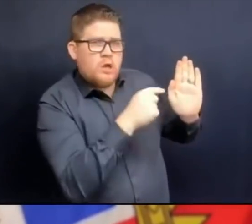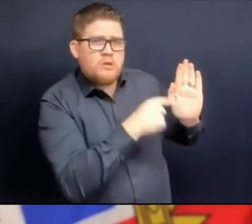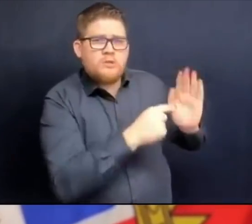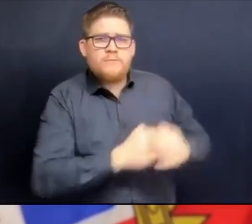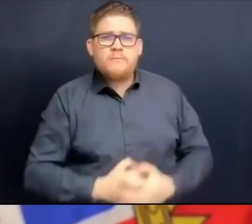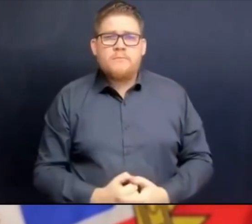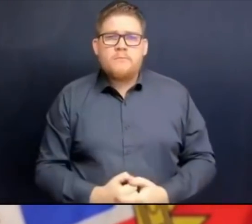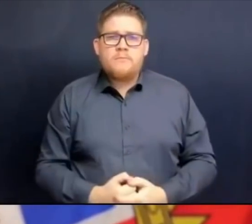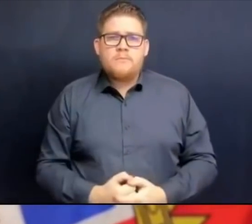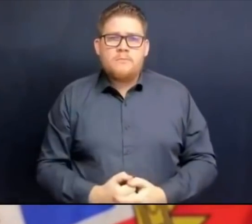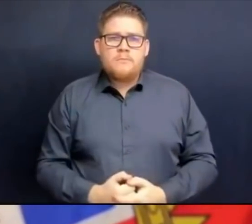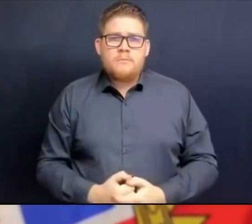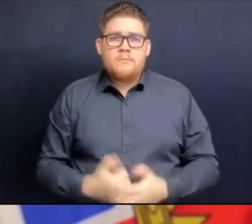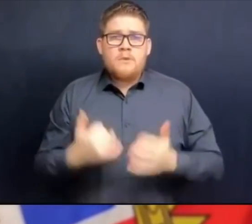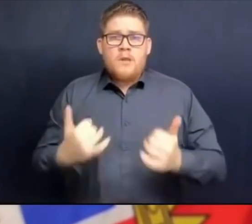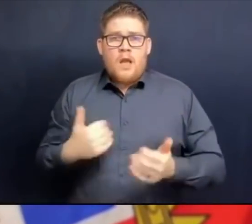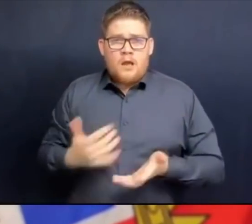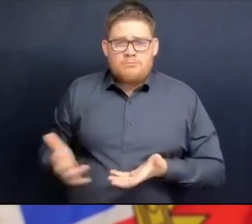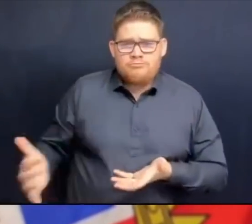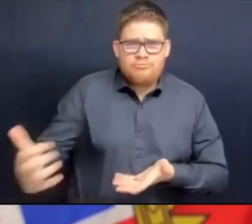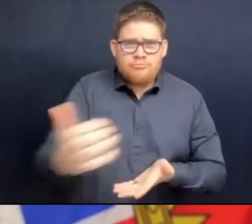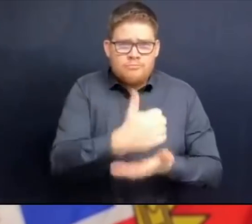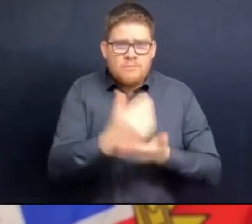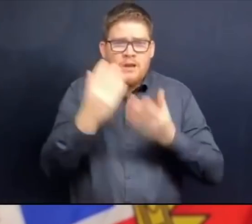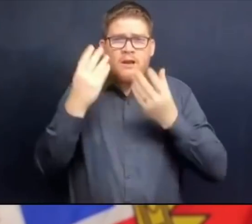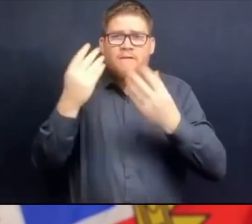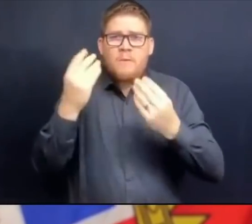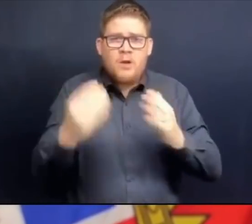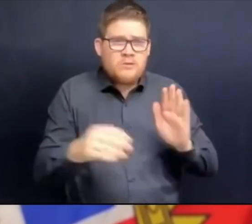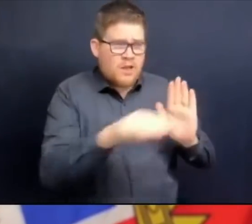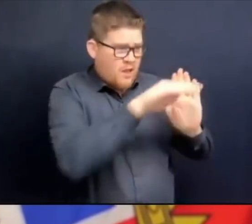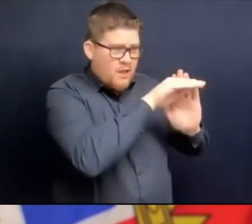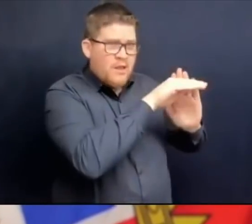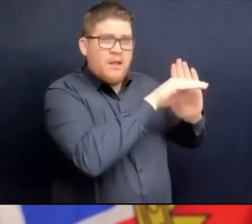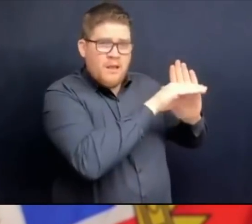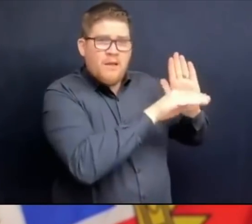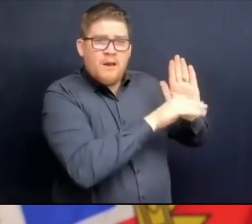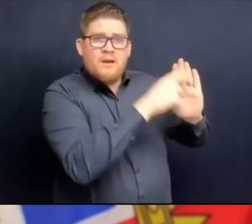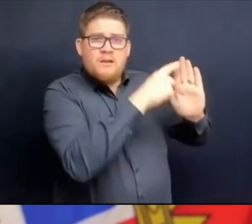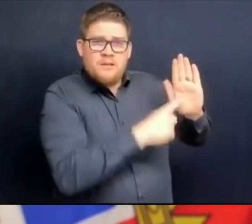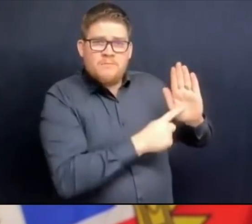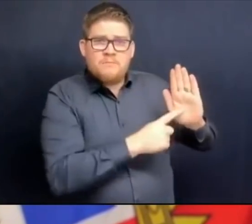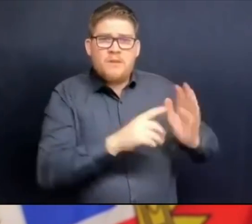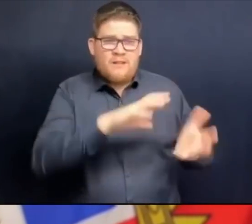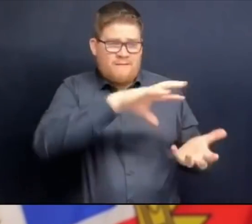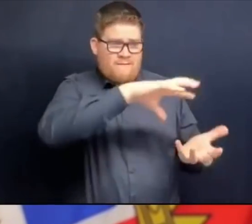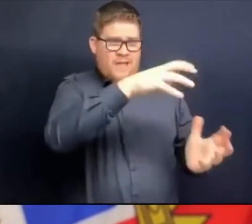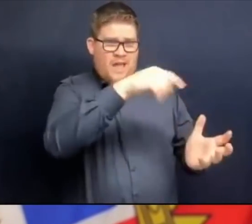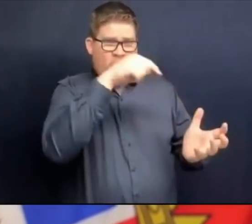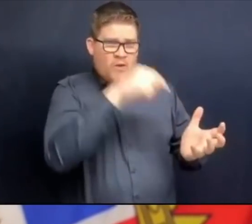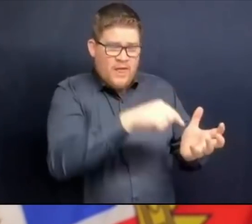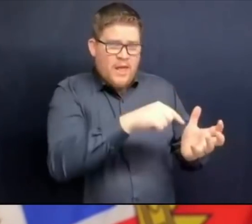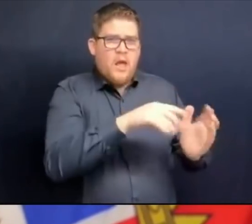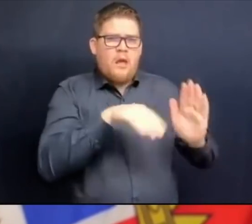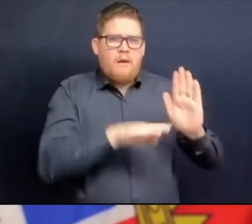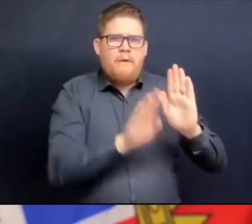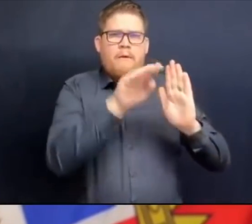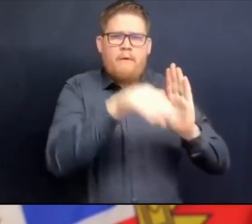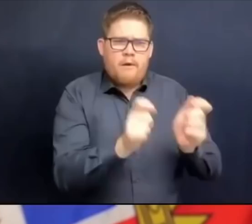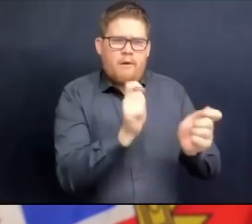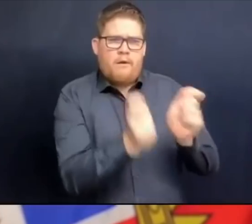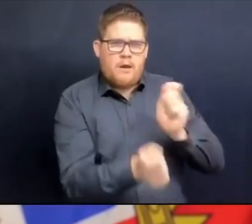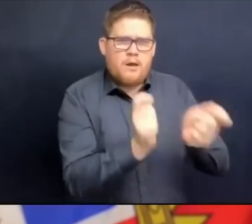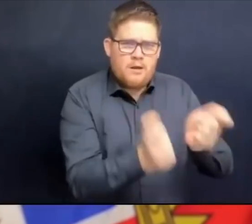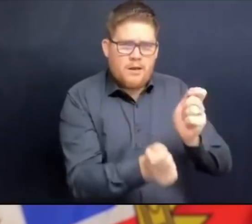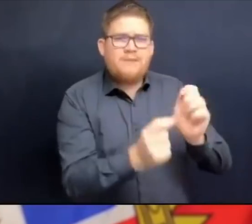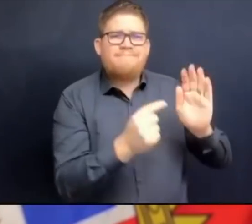where we are in this wave as we move through yet another changing virus. I want people to know that